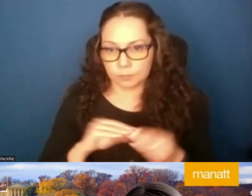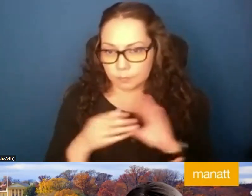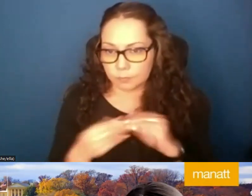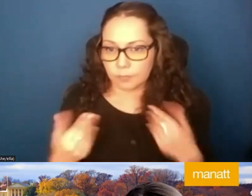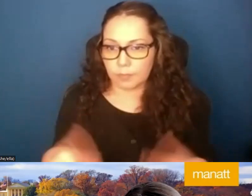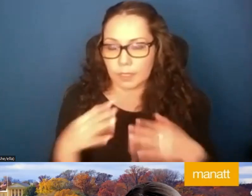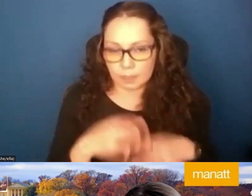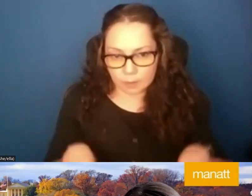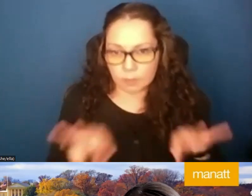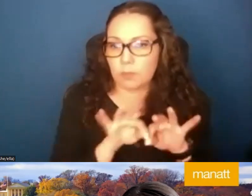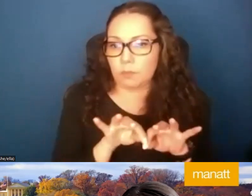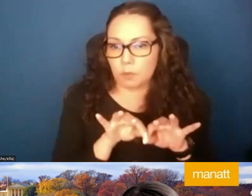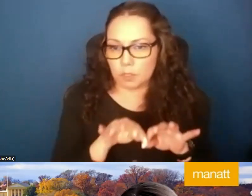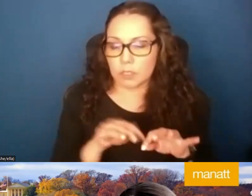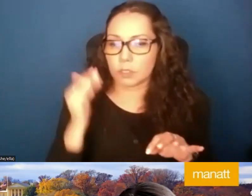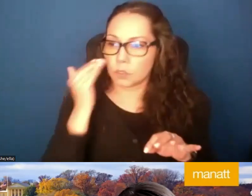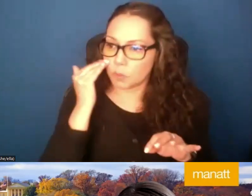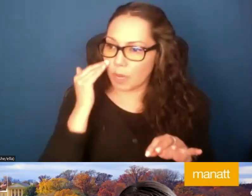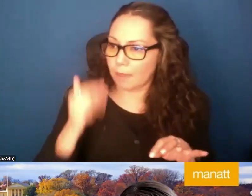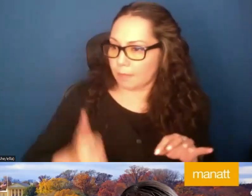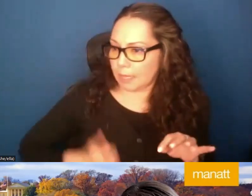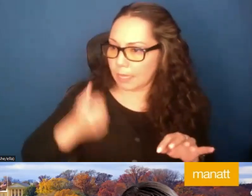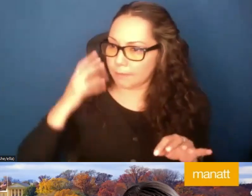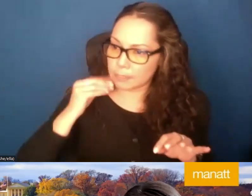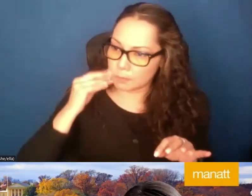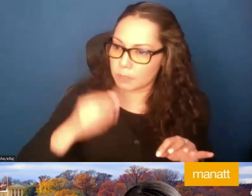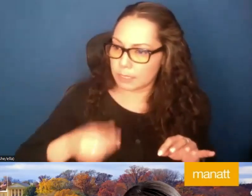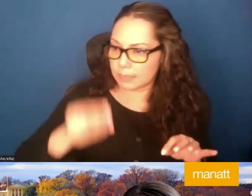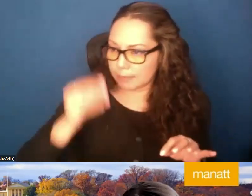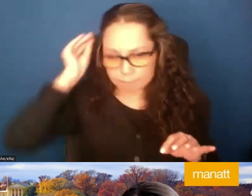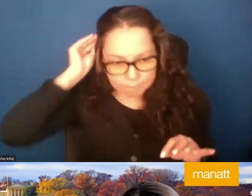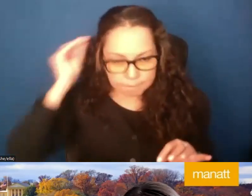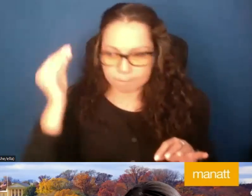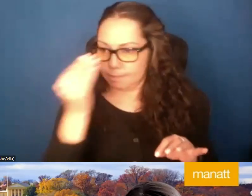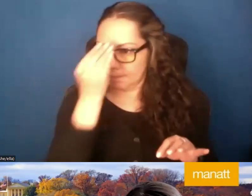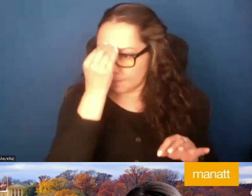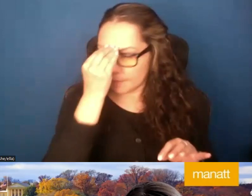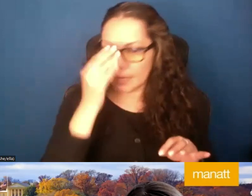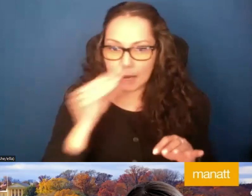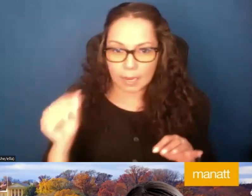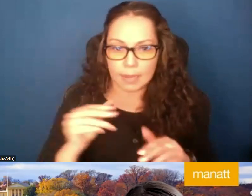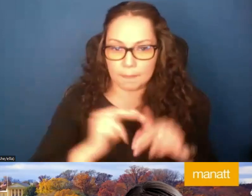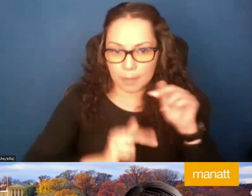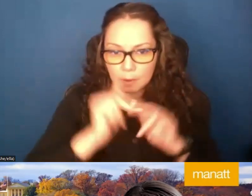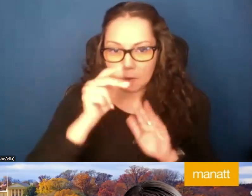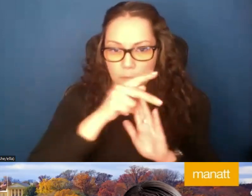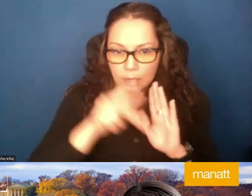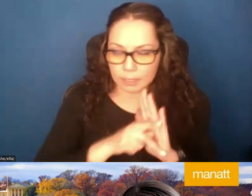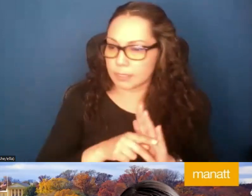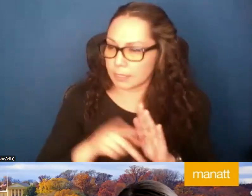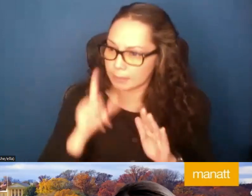us to have the lived experience in mind and to be building policies that account for the lived experience.